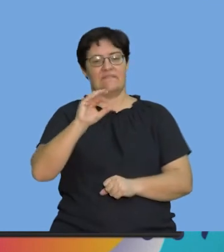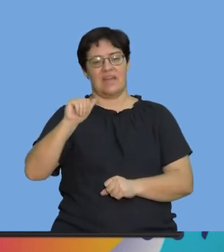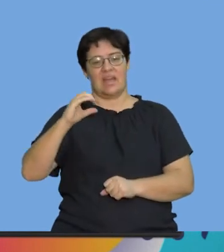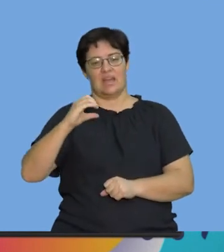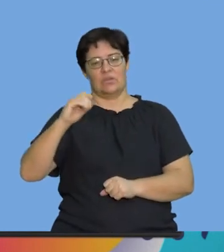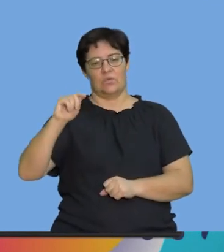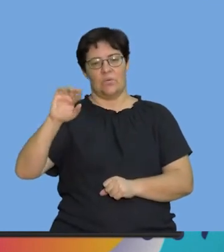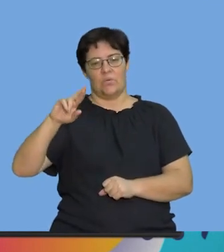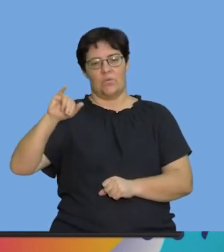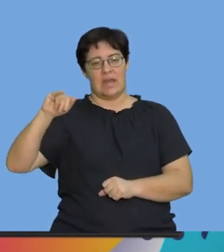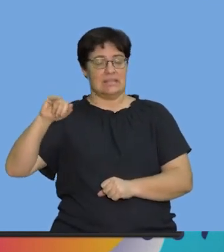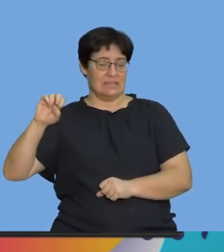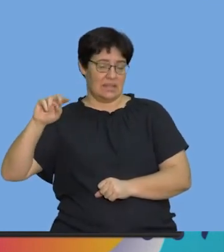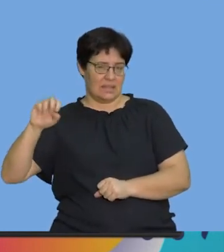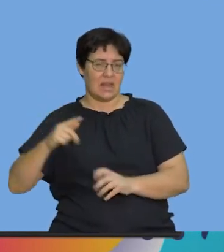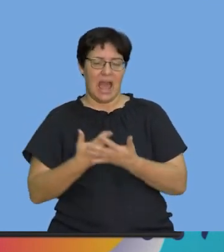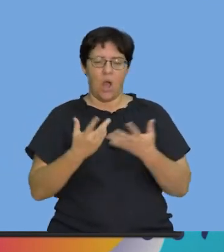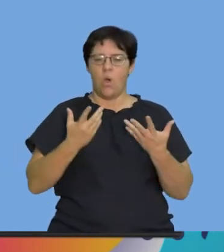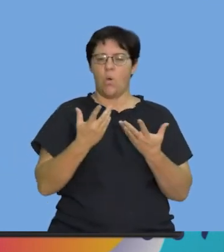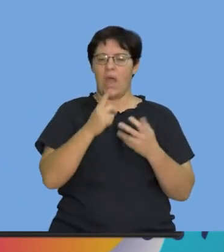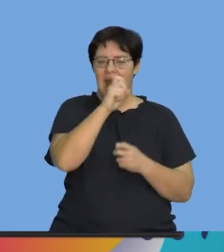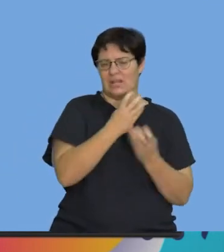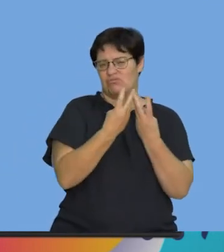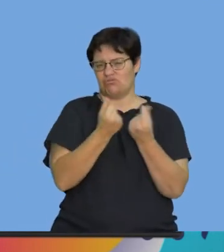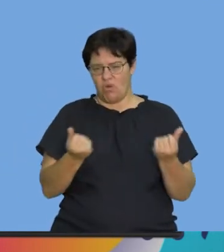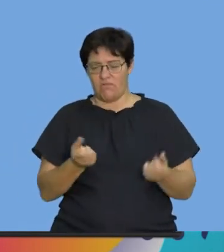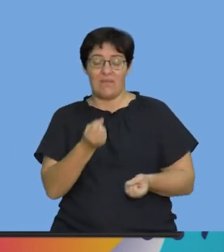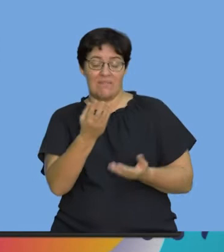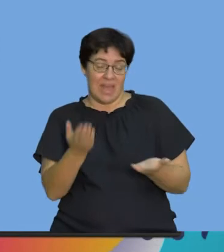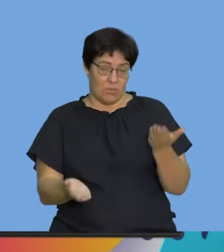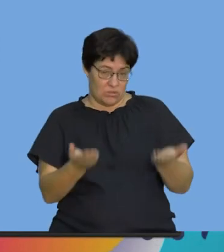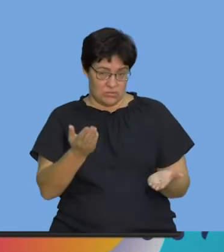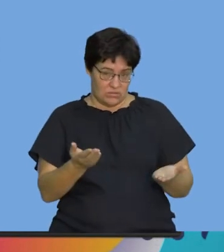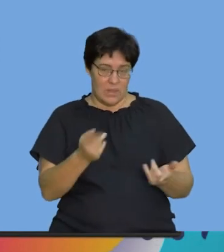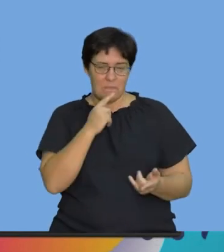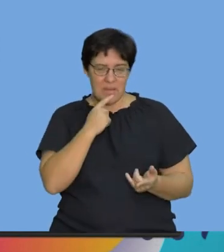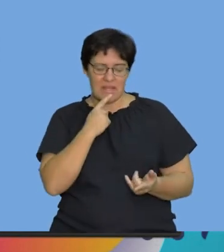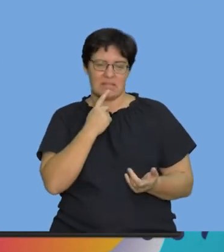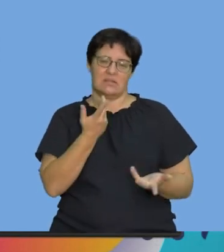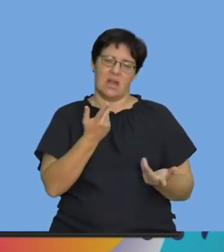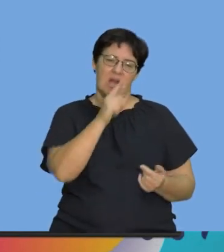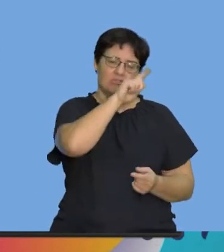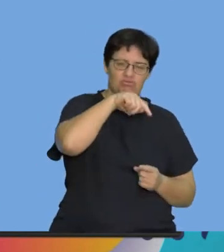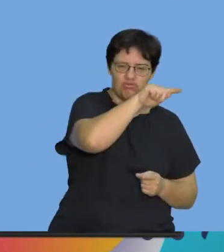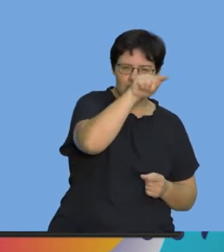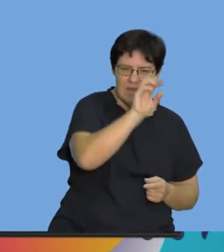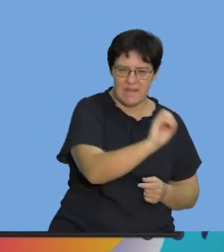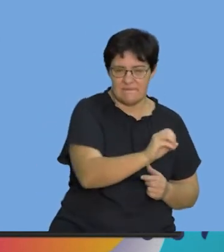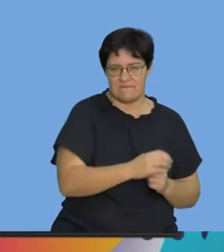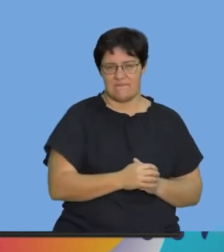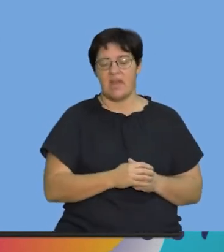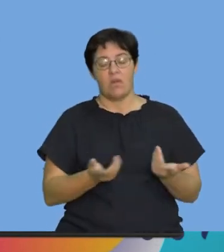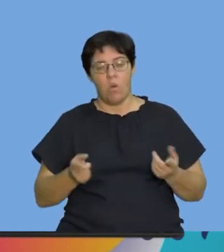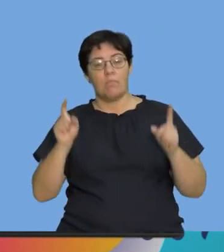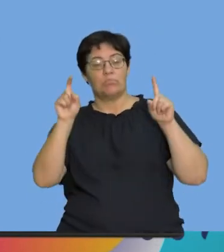about solving for x when you are giving equations that have to do with some square roots, and also the principle of